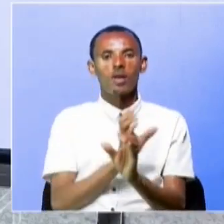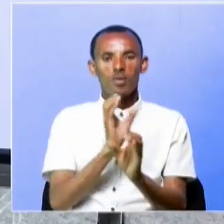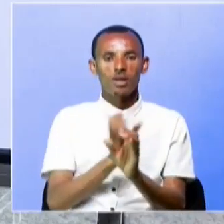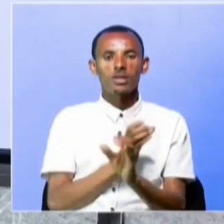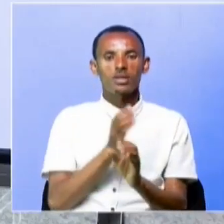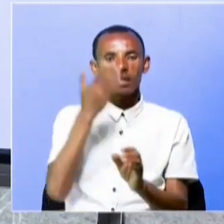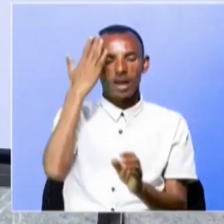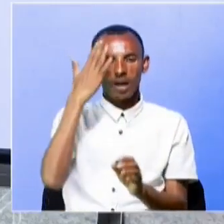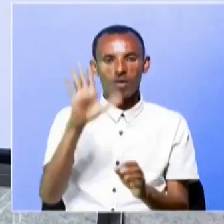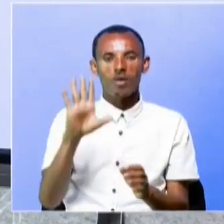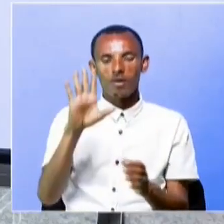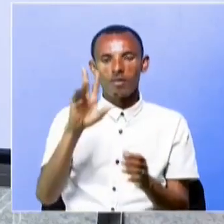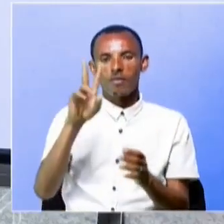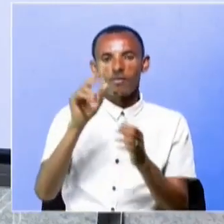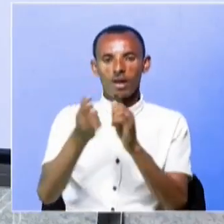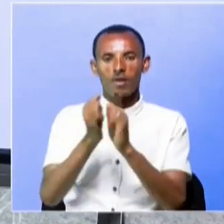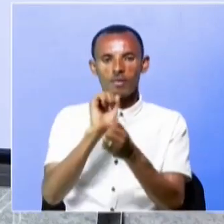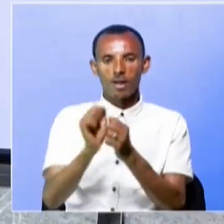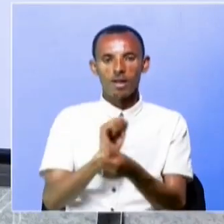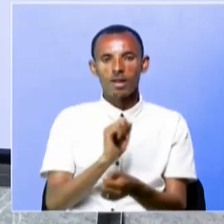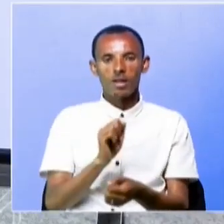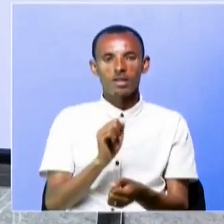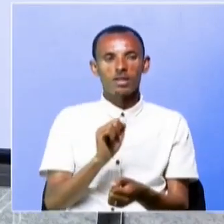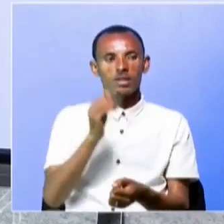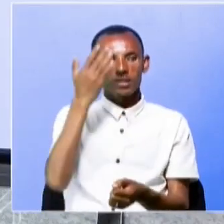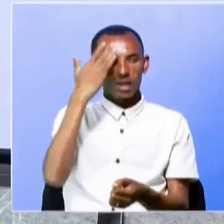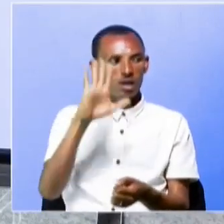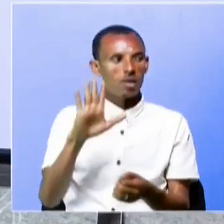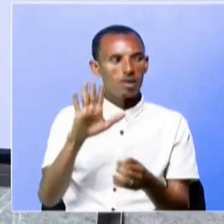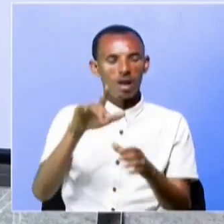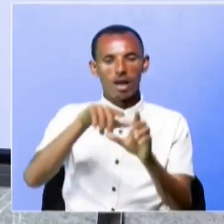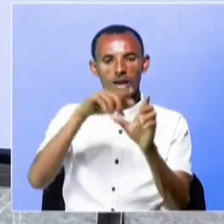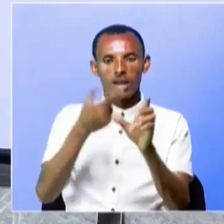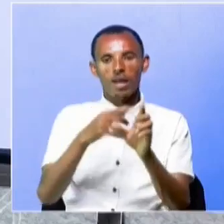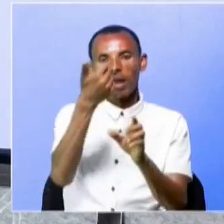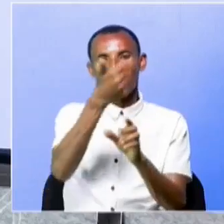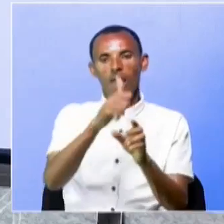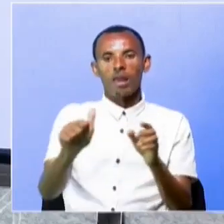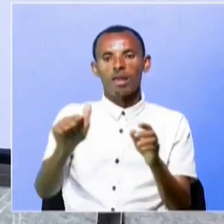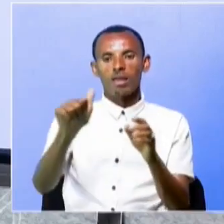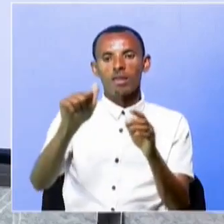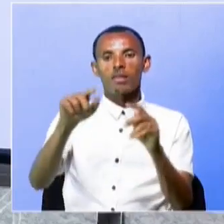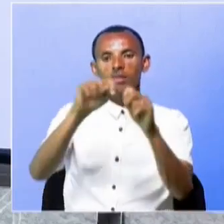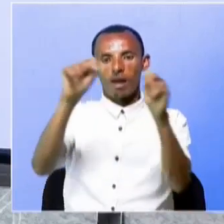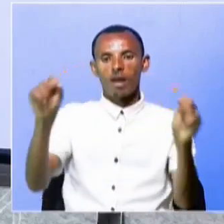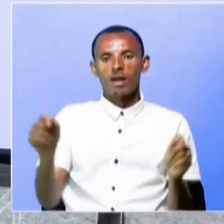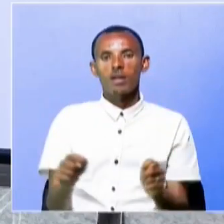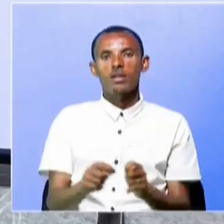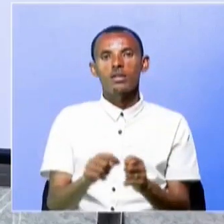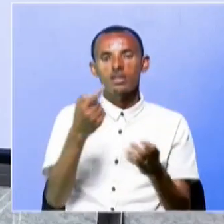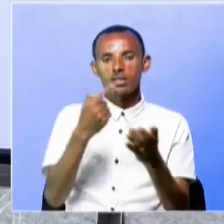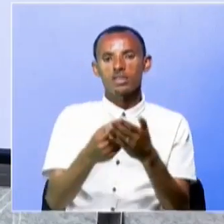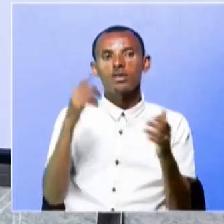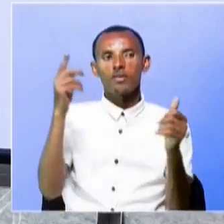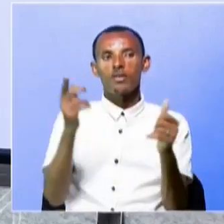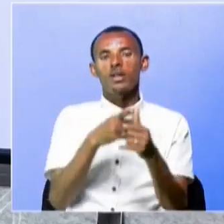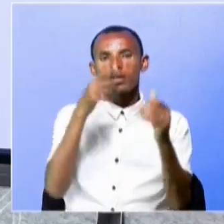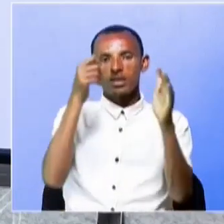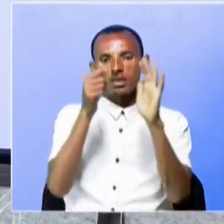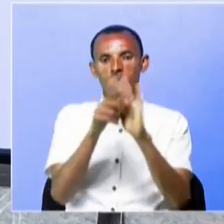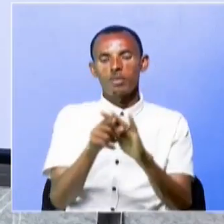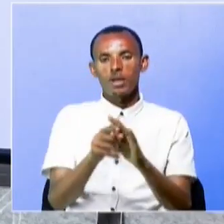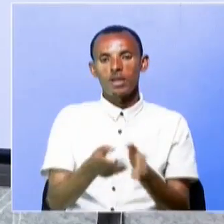the unknown variables or the unknown angles in any triangle. Okay, so this is the first example.